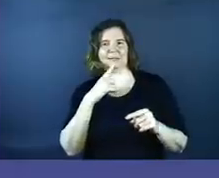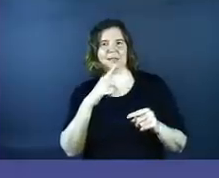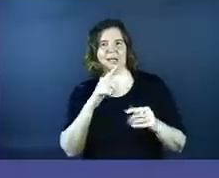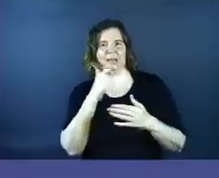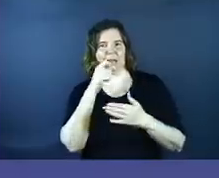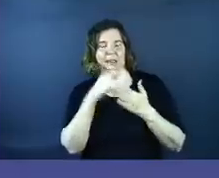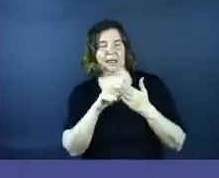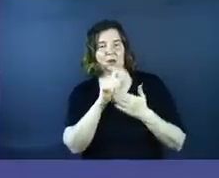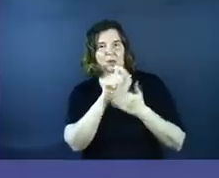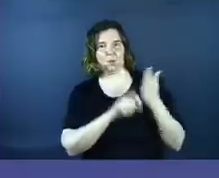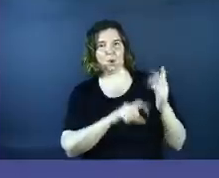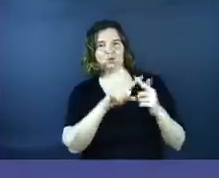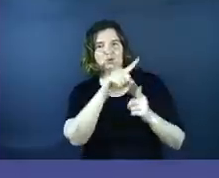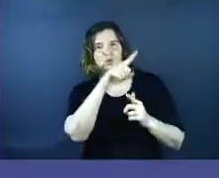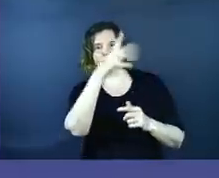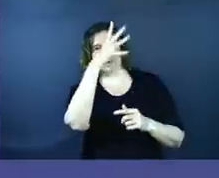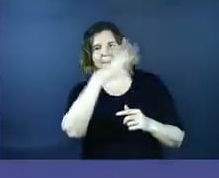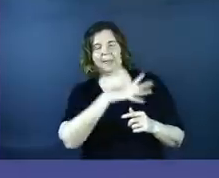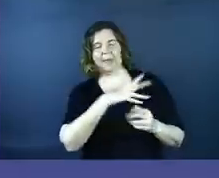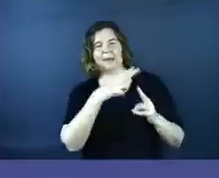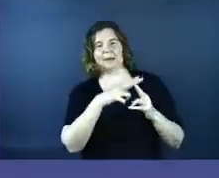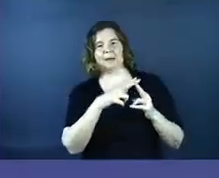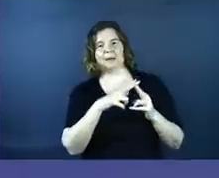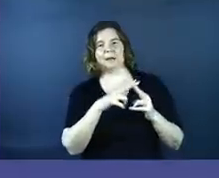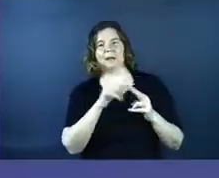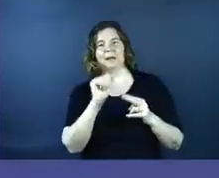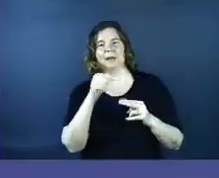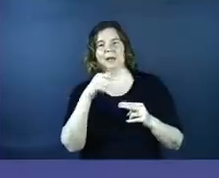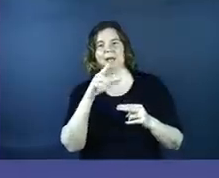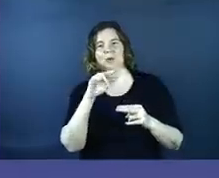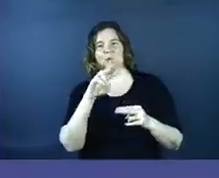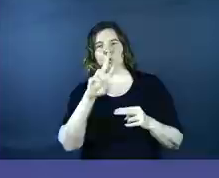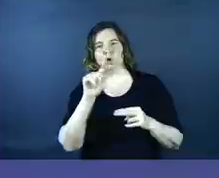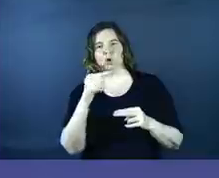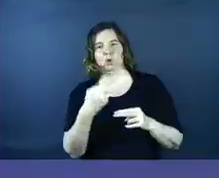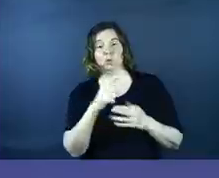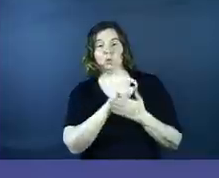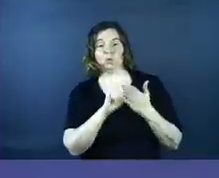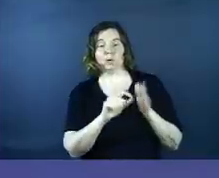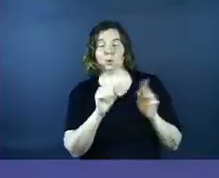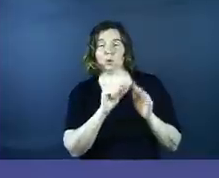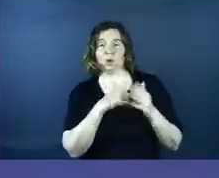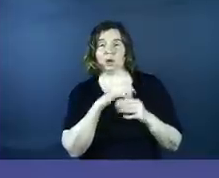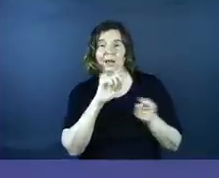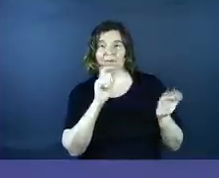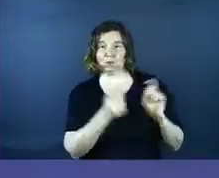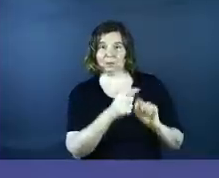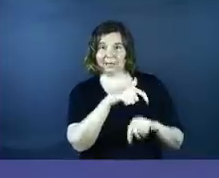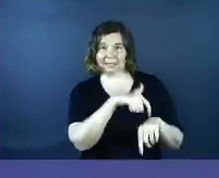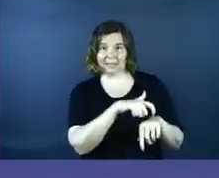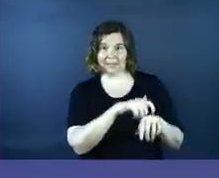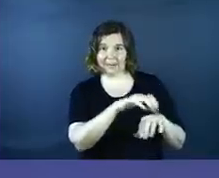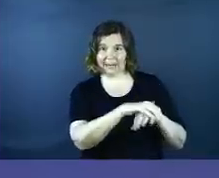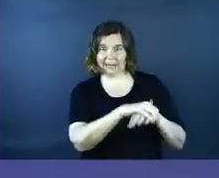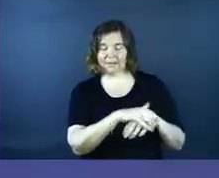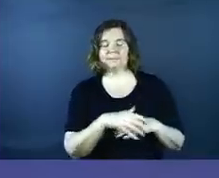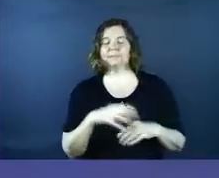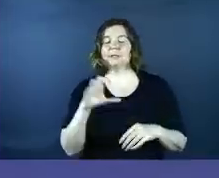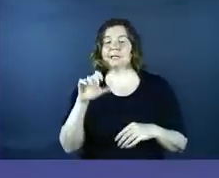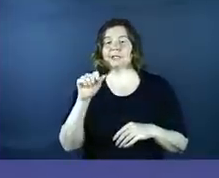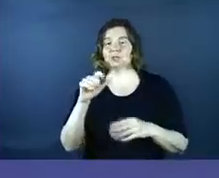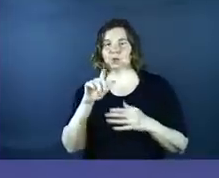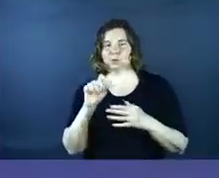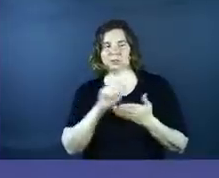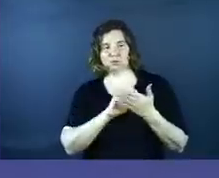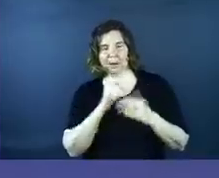letters. This is a letter that he wrote to a gentleman named Ackworth who had written a work on evolution at that time in England. And C.S. Lewis